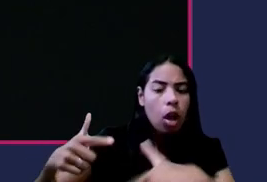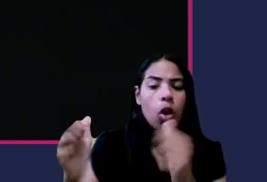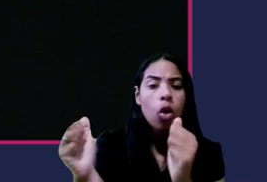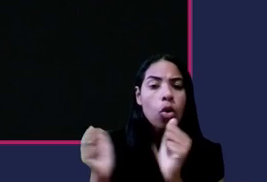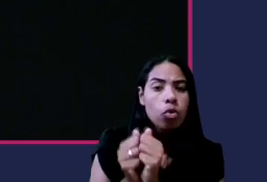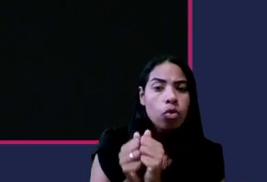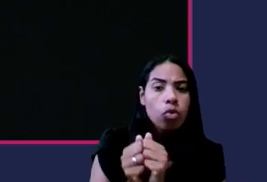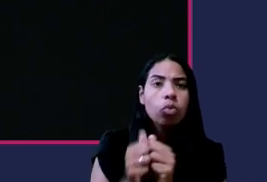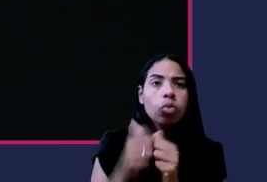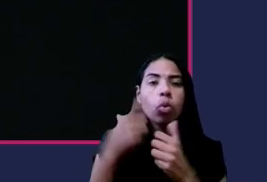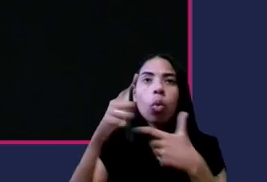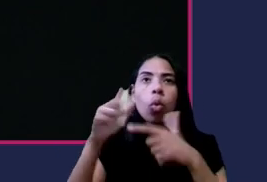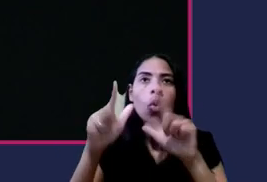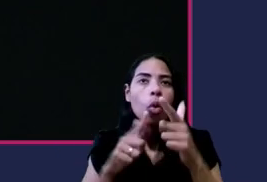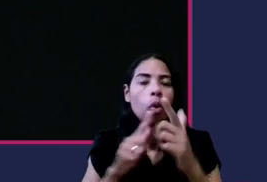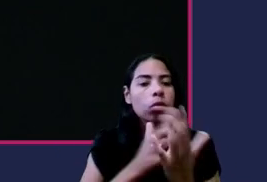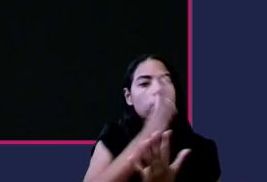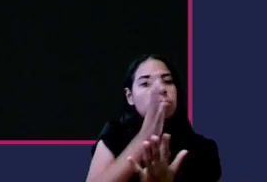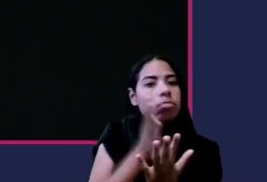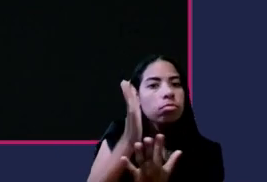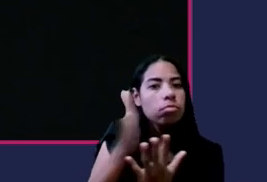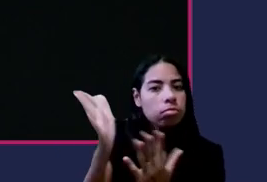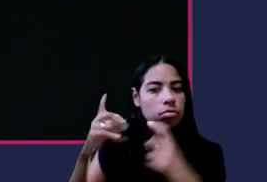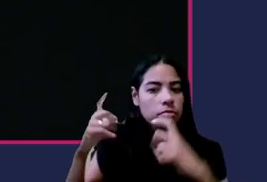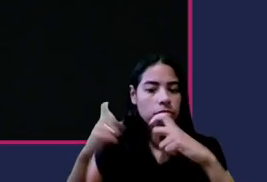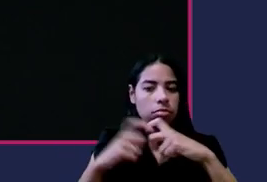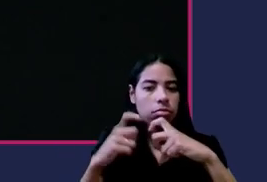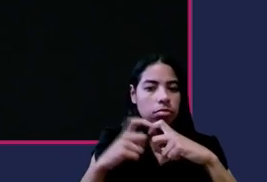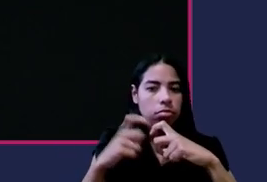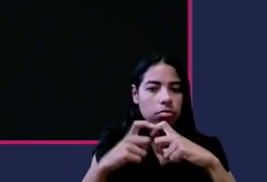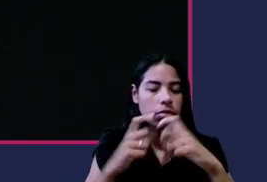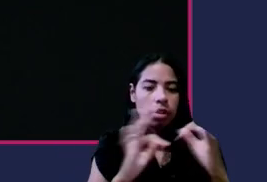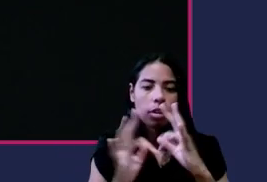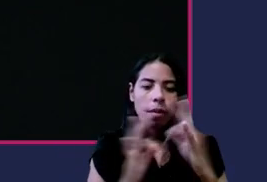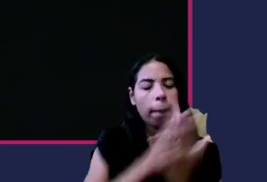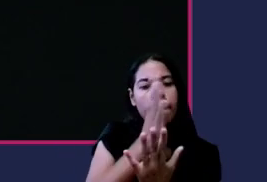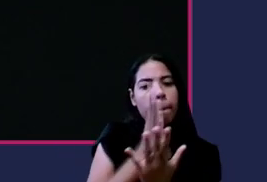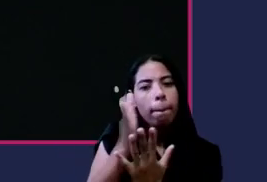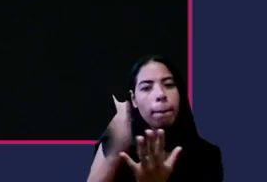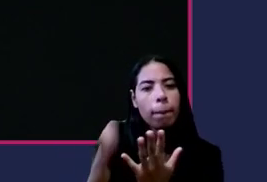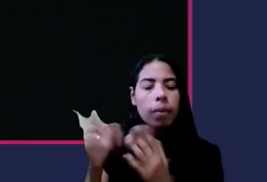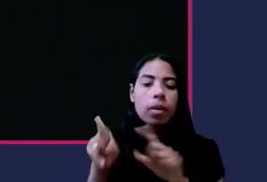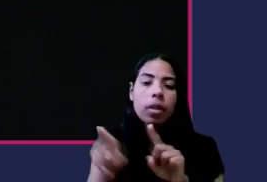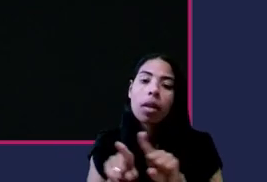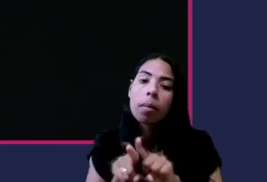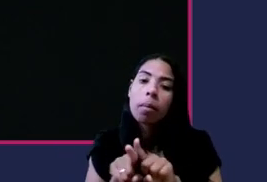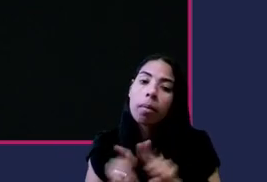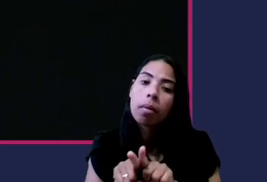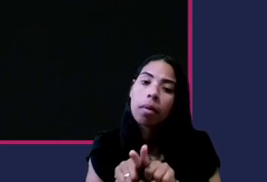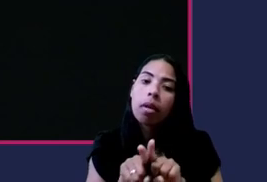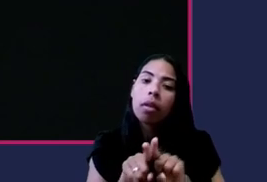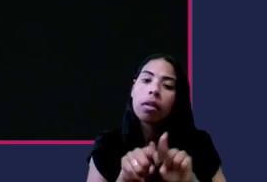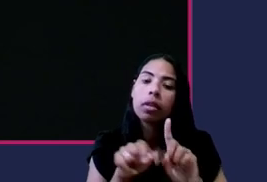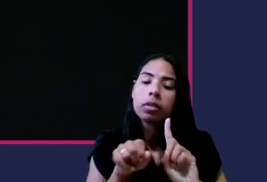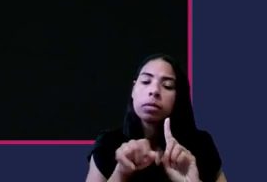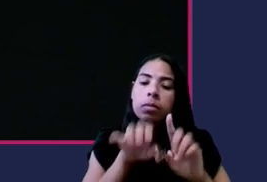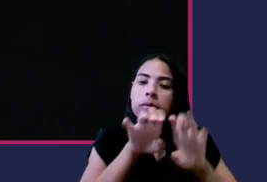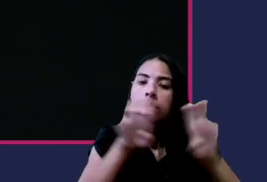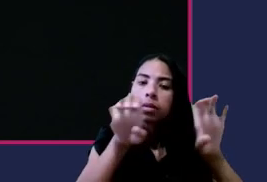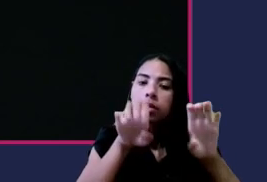Supplementary alternatives and alternatives that can promote more holistic treatments for